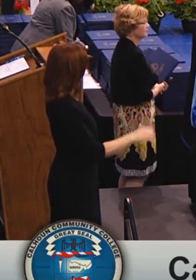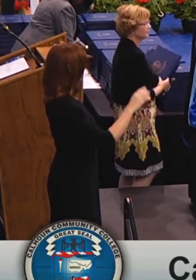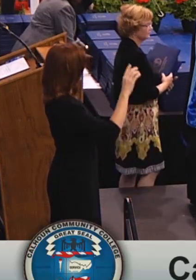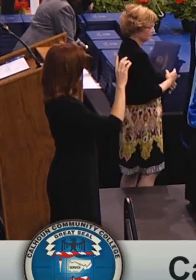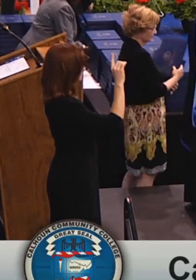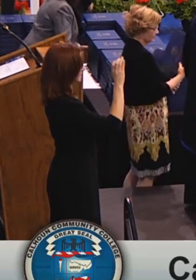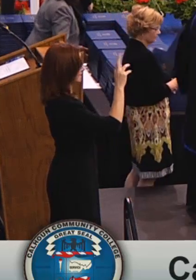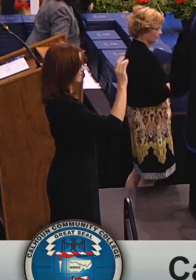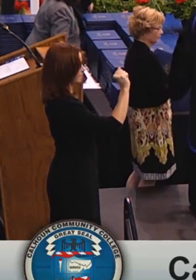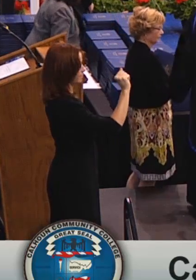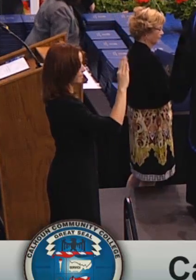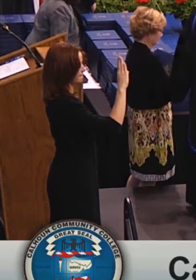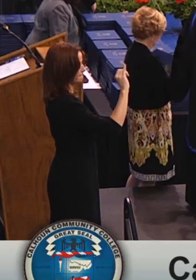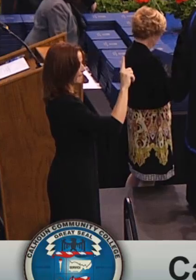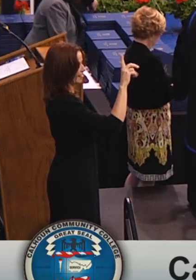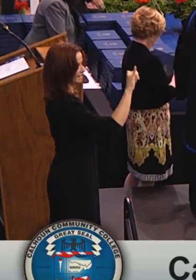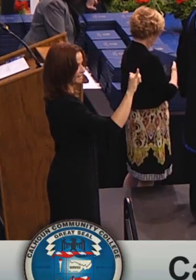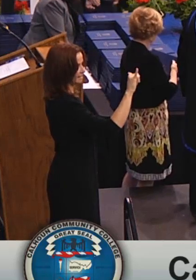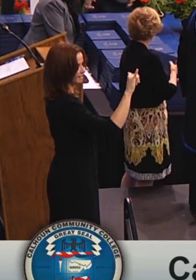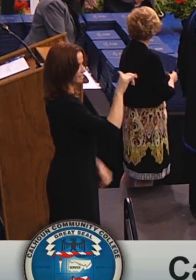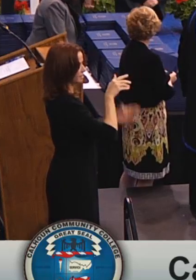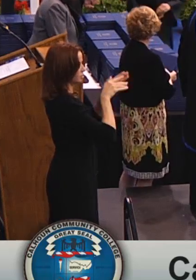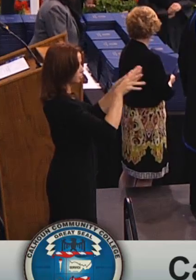Deborah Alice Bailey, General Studies.